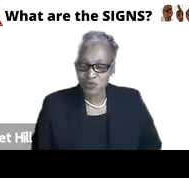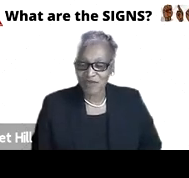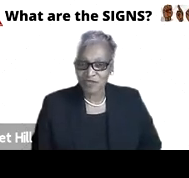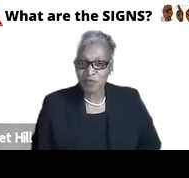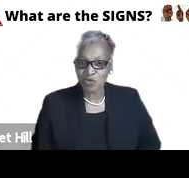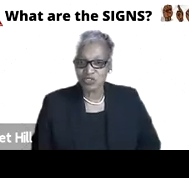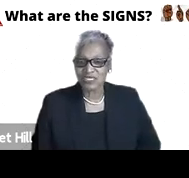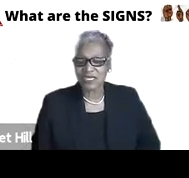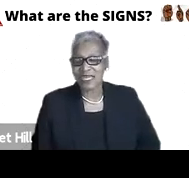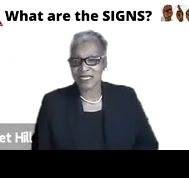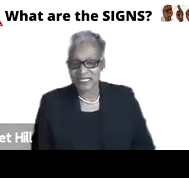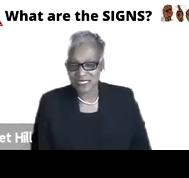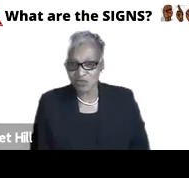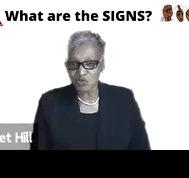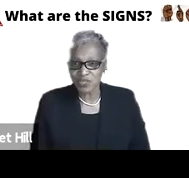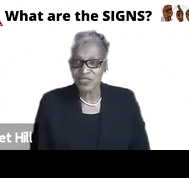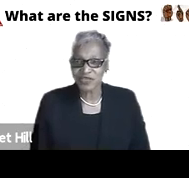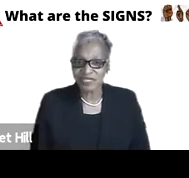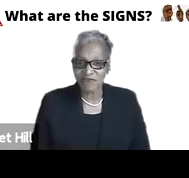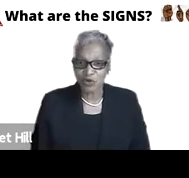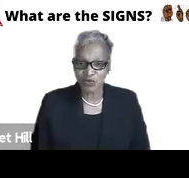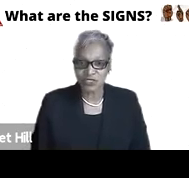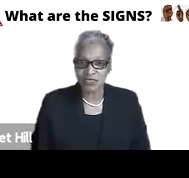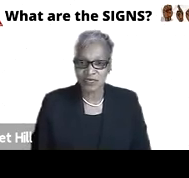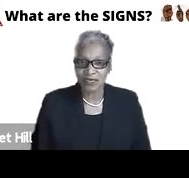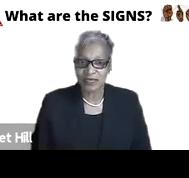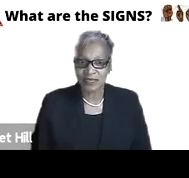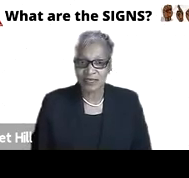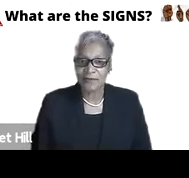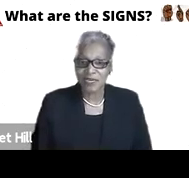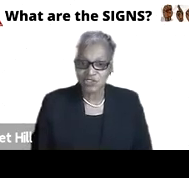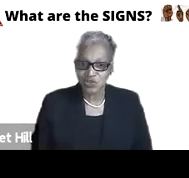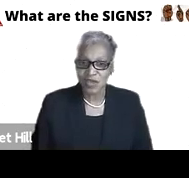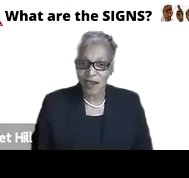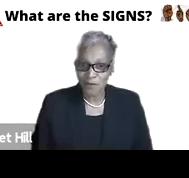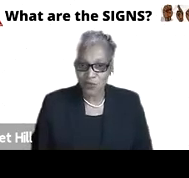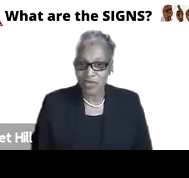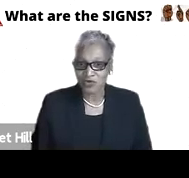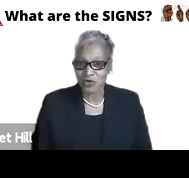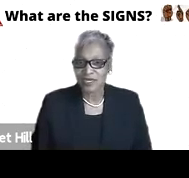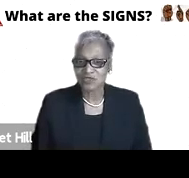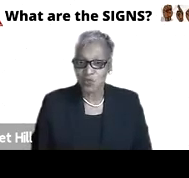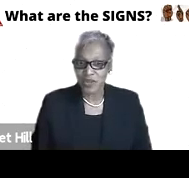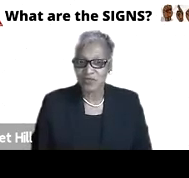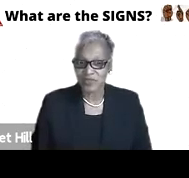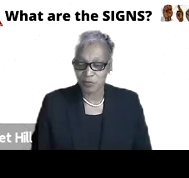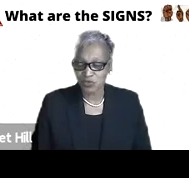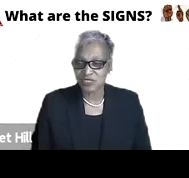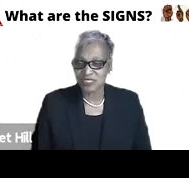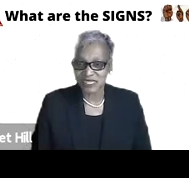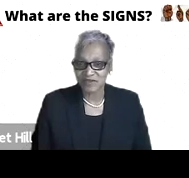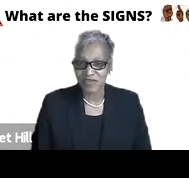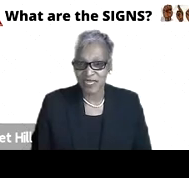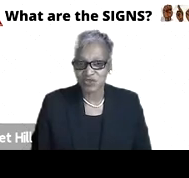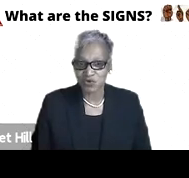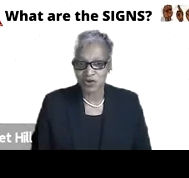Once you do have an emergency and it deals with a deaf person, make sure the operator is aware that the